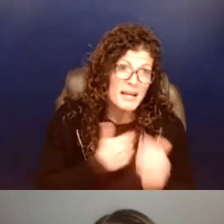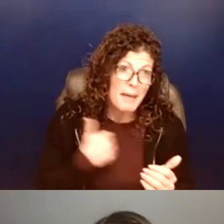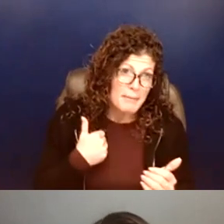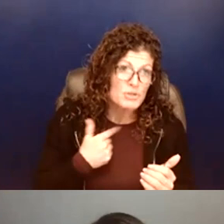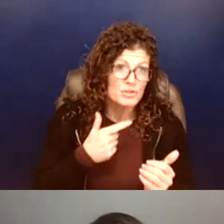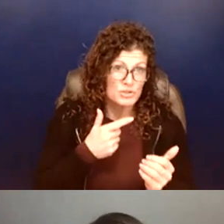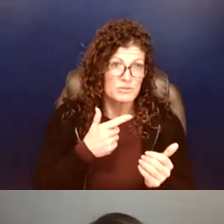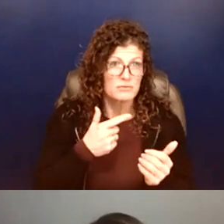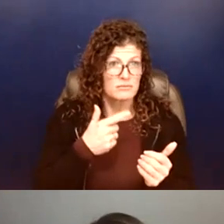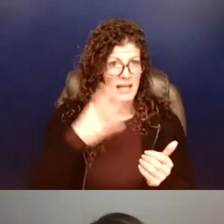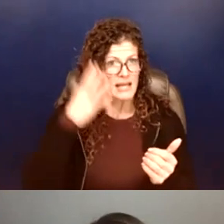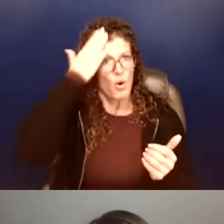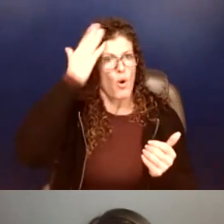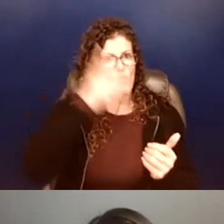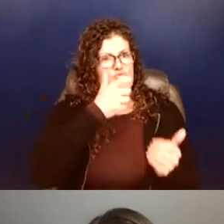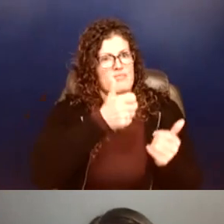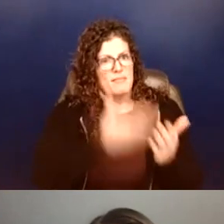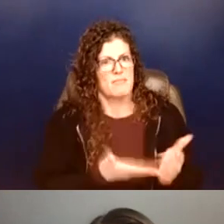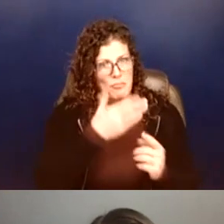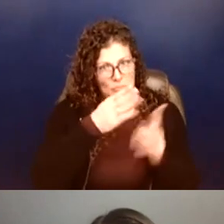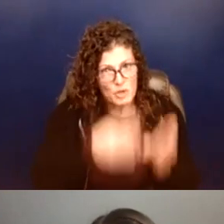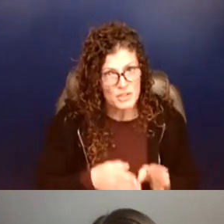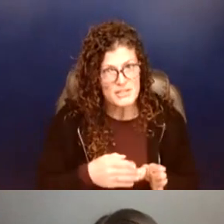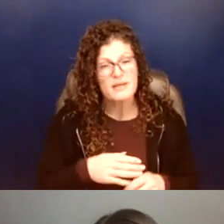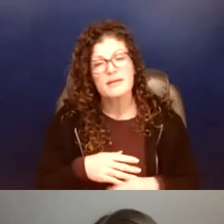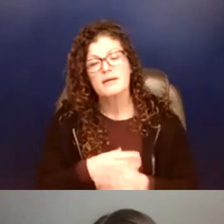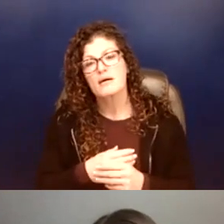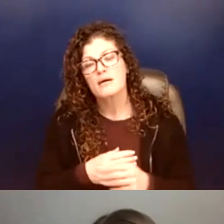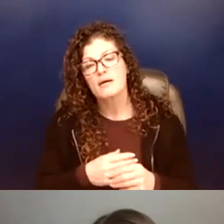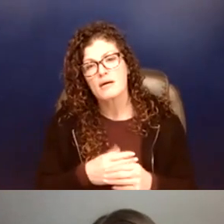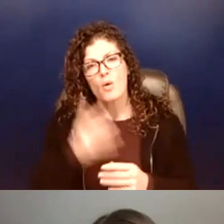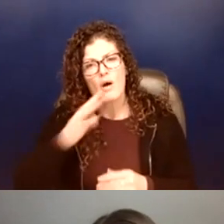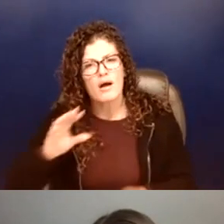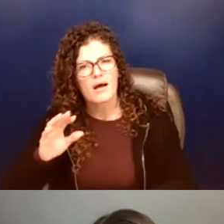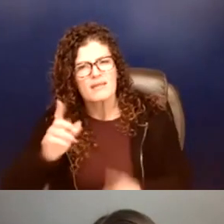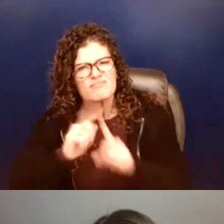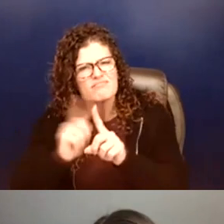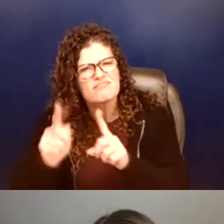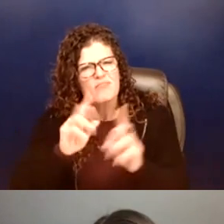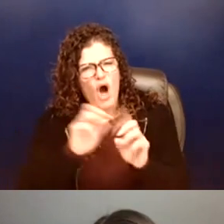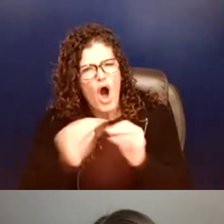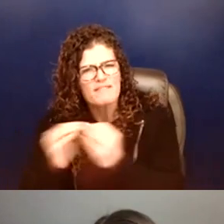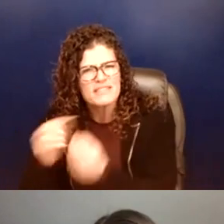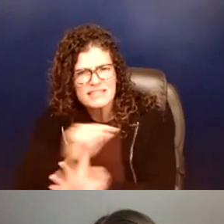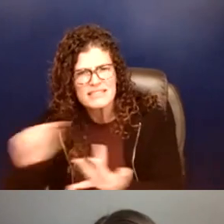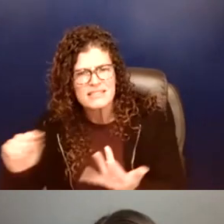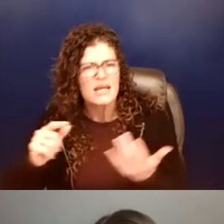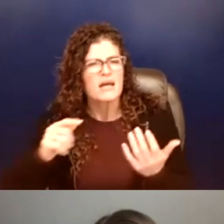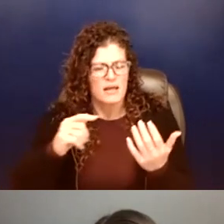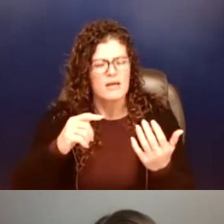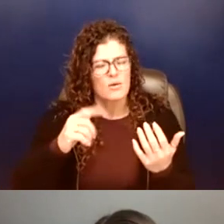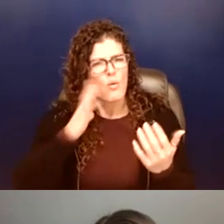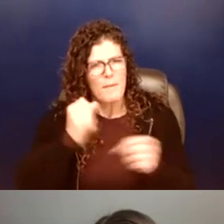with, including their districts, special ed CPACs, Office of English Learners, and really get a feel of who these final candidates